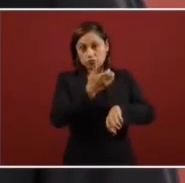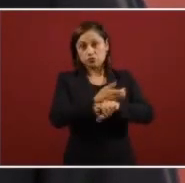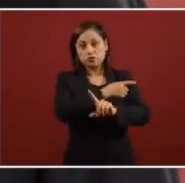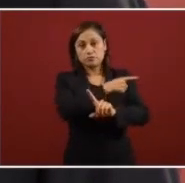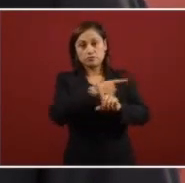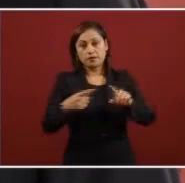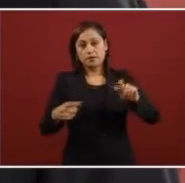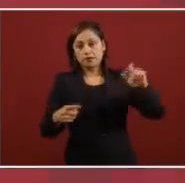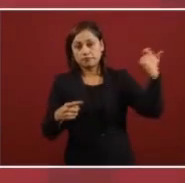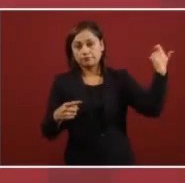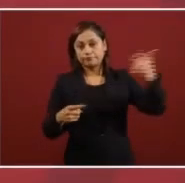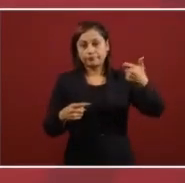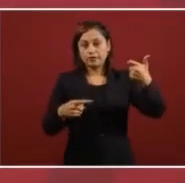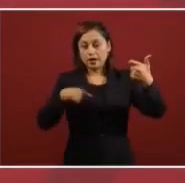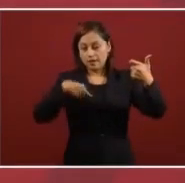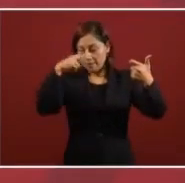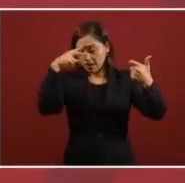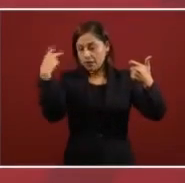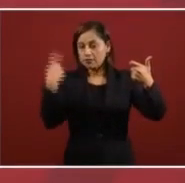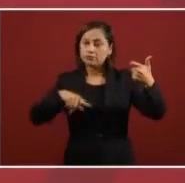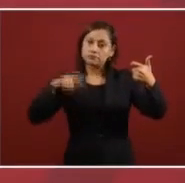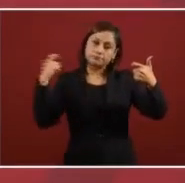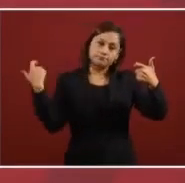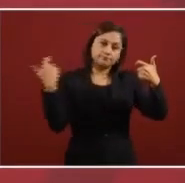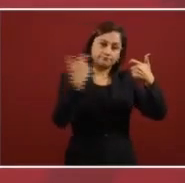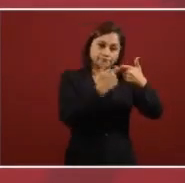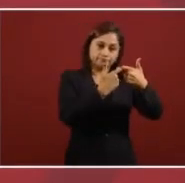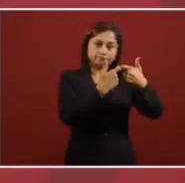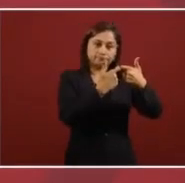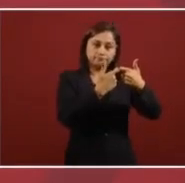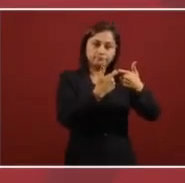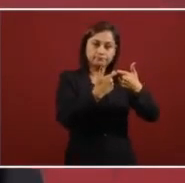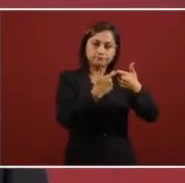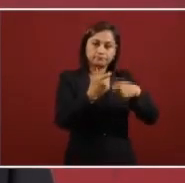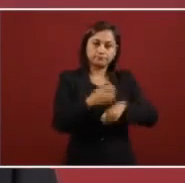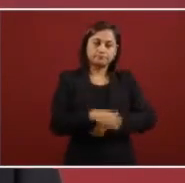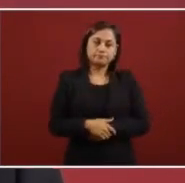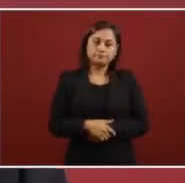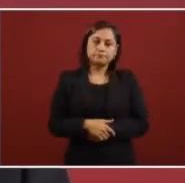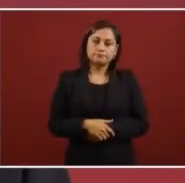the U.S. government is going to put half, and we're putting the other half.